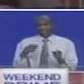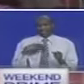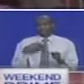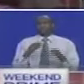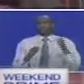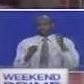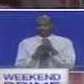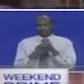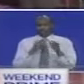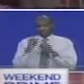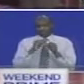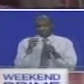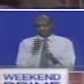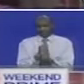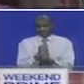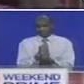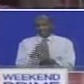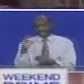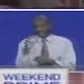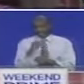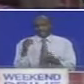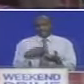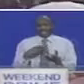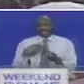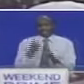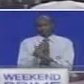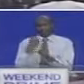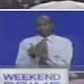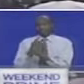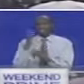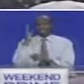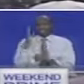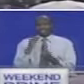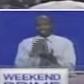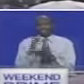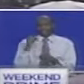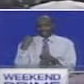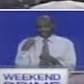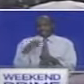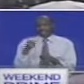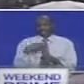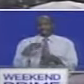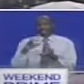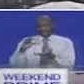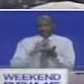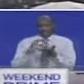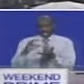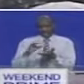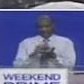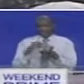university management staff, casuals and part-time lecturers, among others, while allocating money to to the